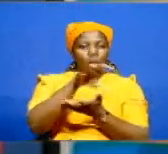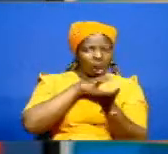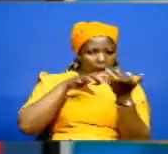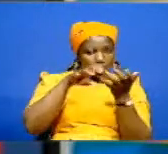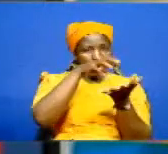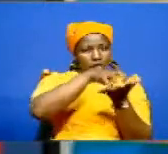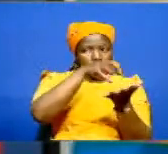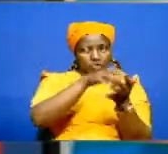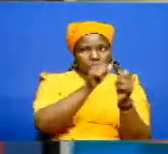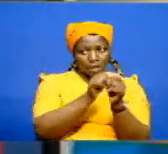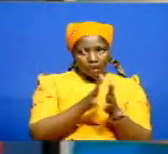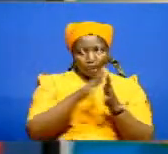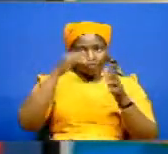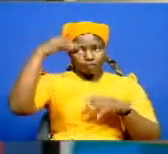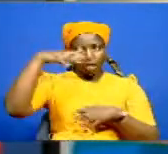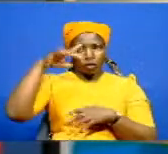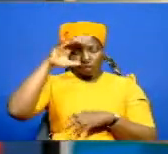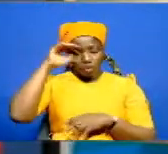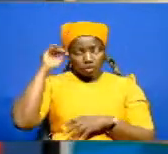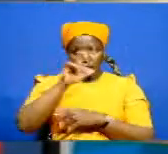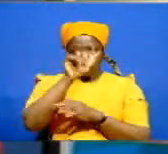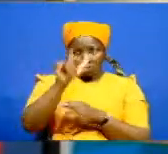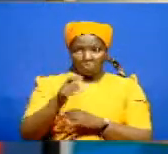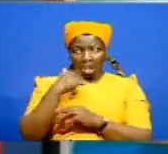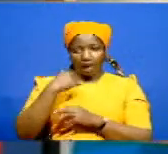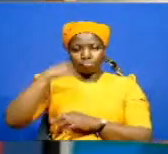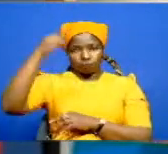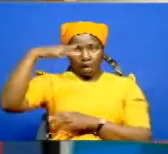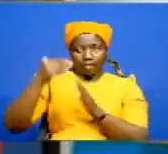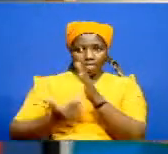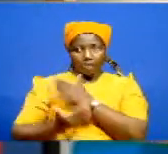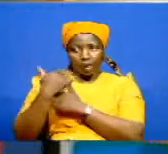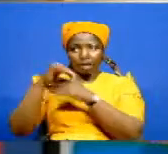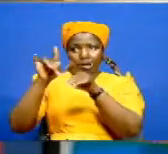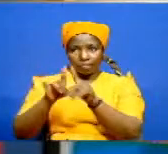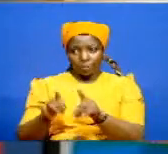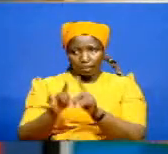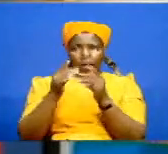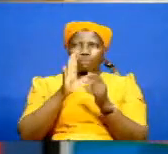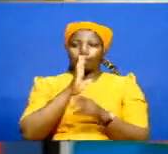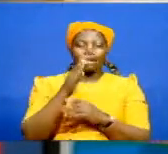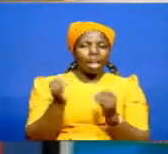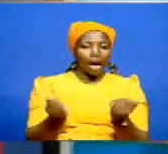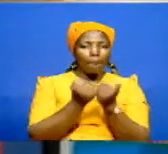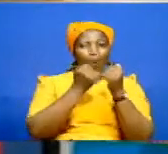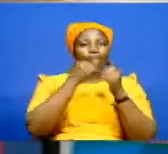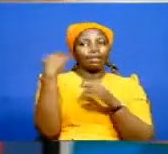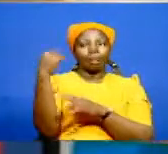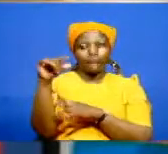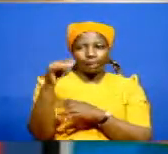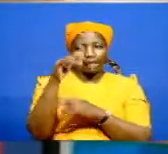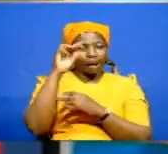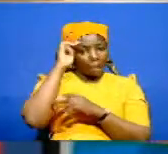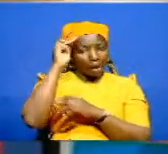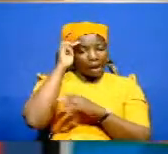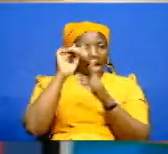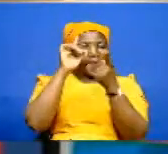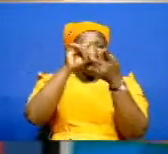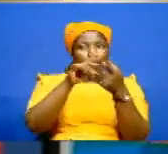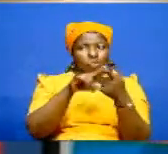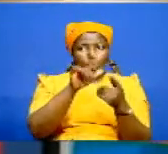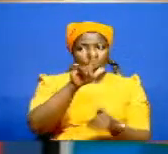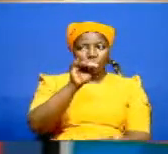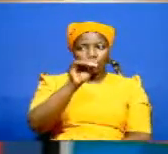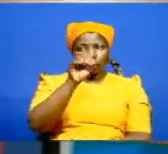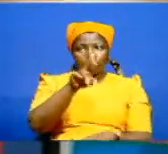by sunny intervals. The coastal region will have sunny intervals in the morning and the same will be experienced in areas of Garissa, Mandera, all the way to